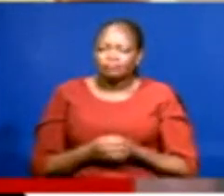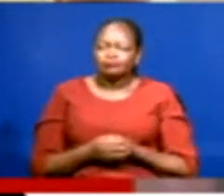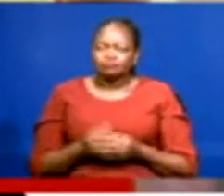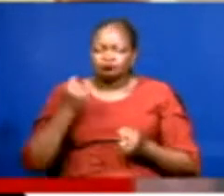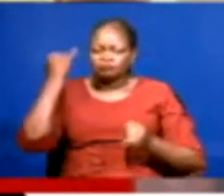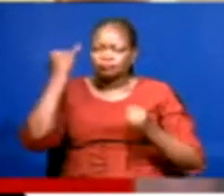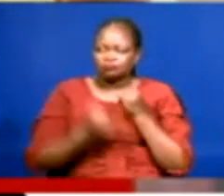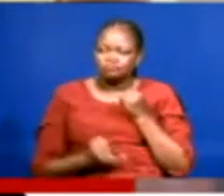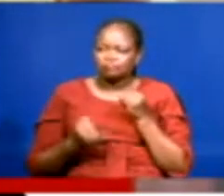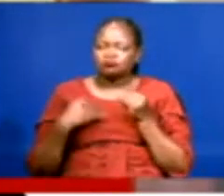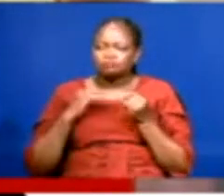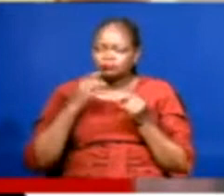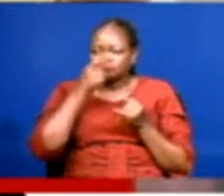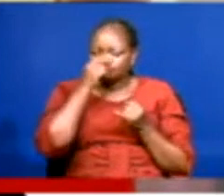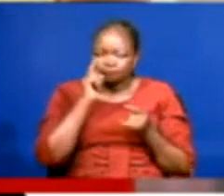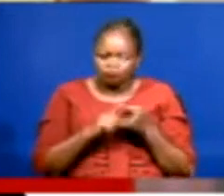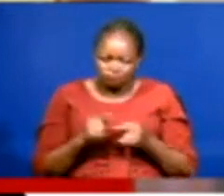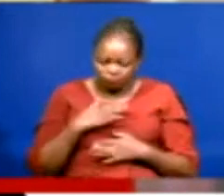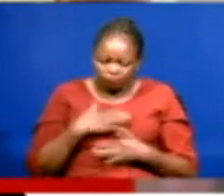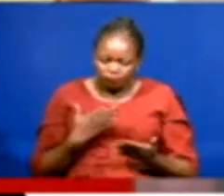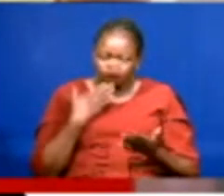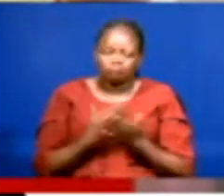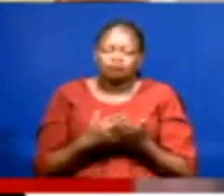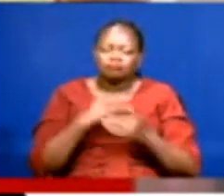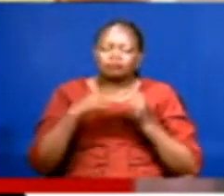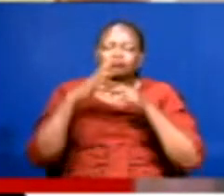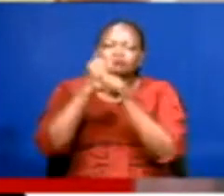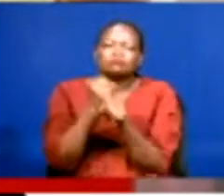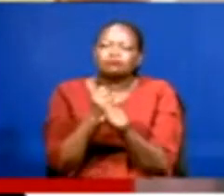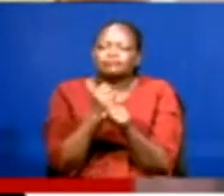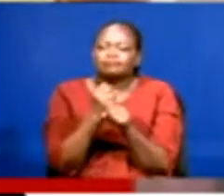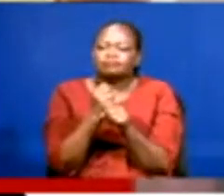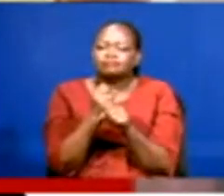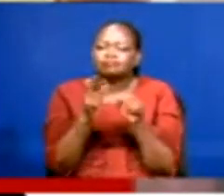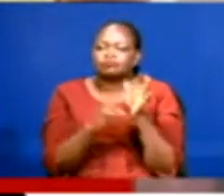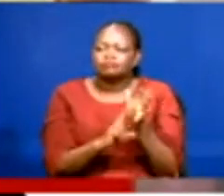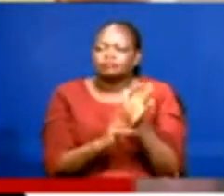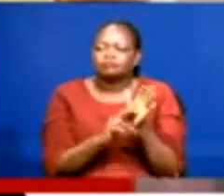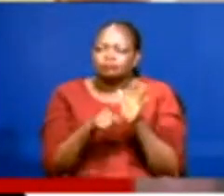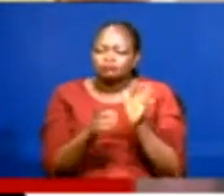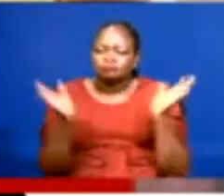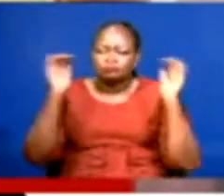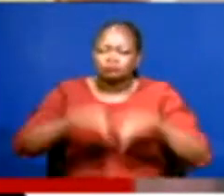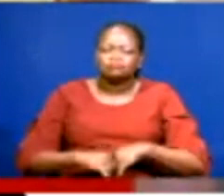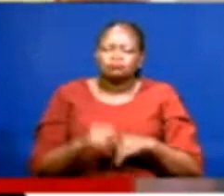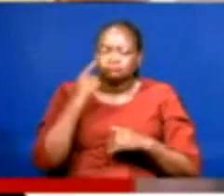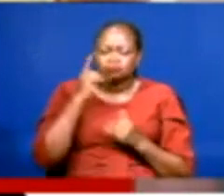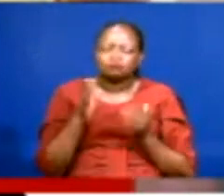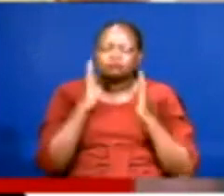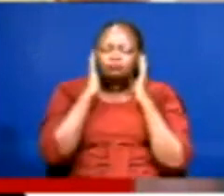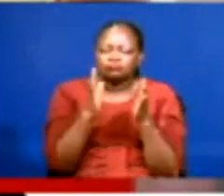conclude, I wish to appreciate and thank all organizations represented in this forum for your